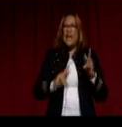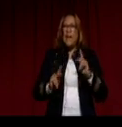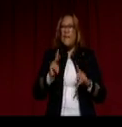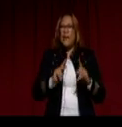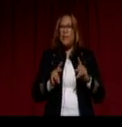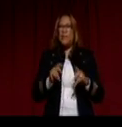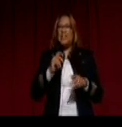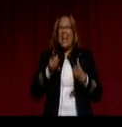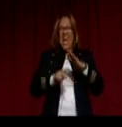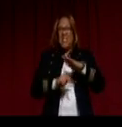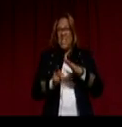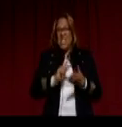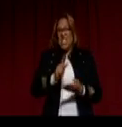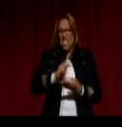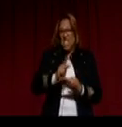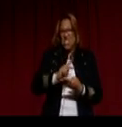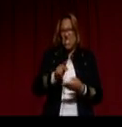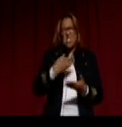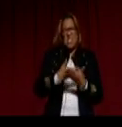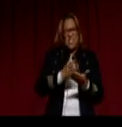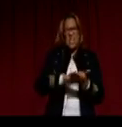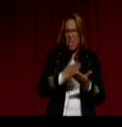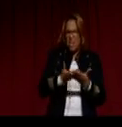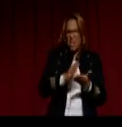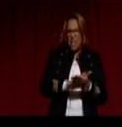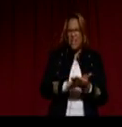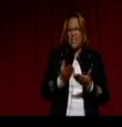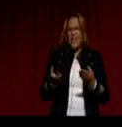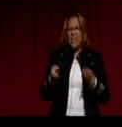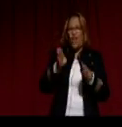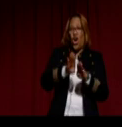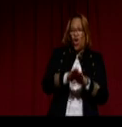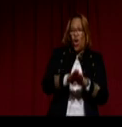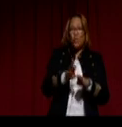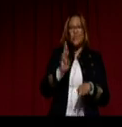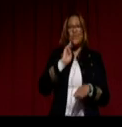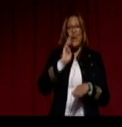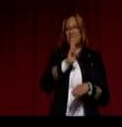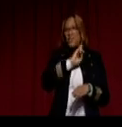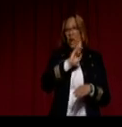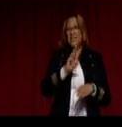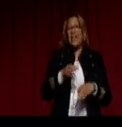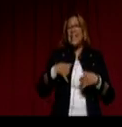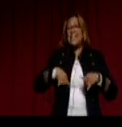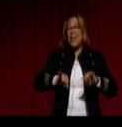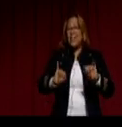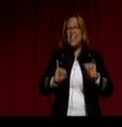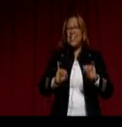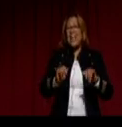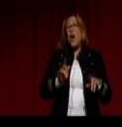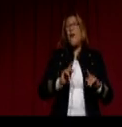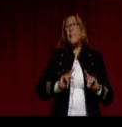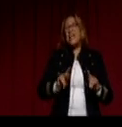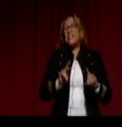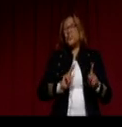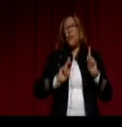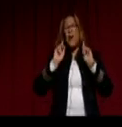didn't have kitchens to cook. You couldn't close the restaurants. So there were still places where people